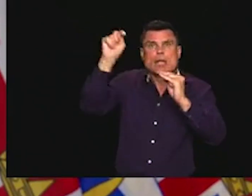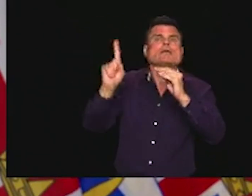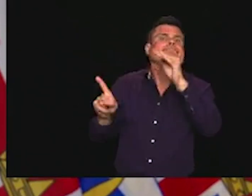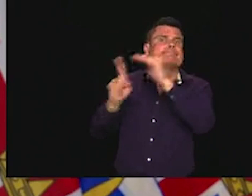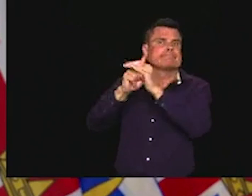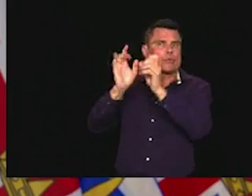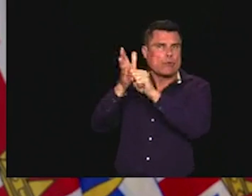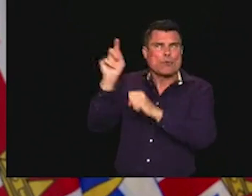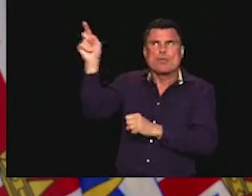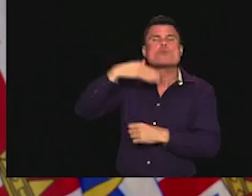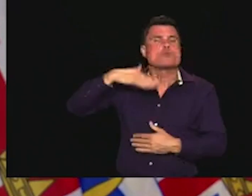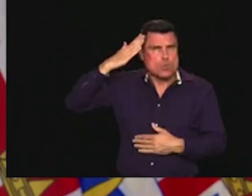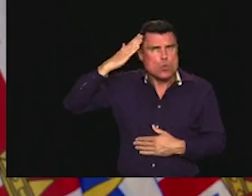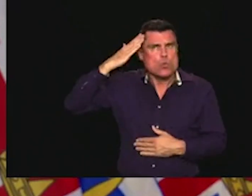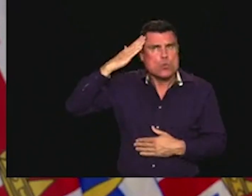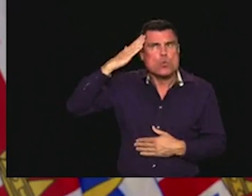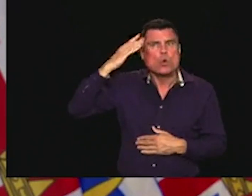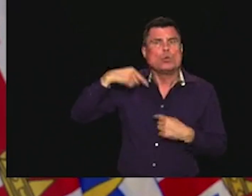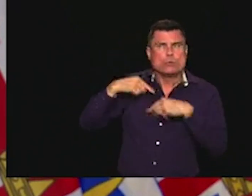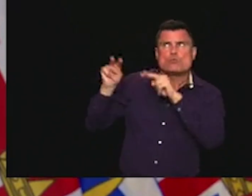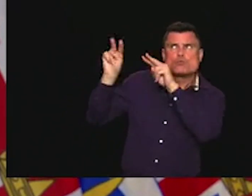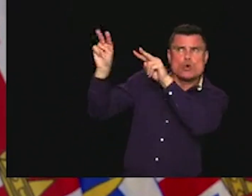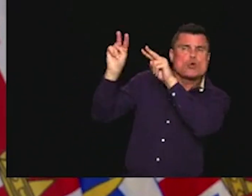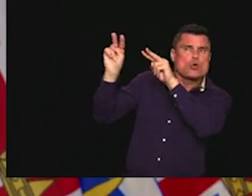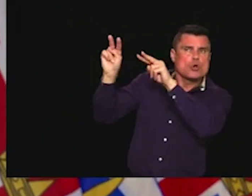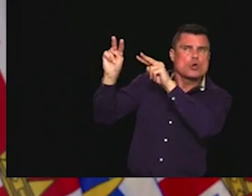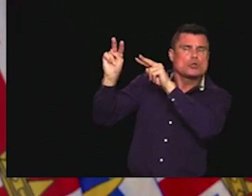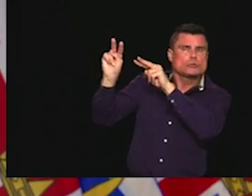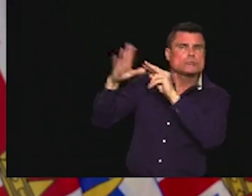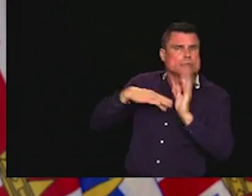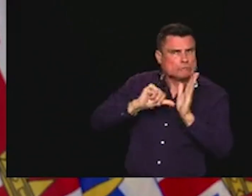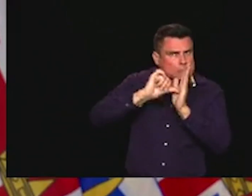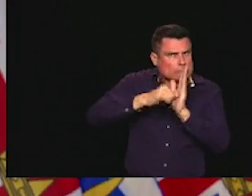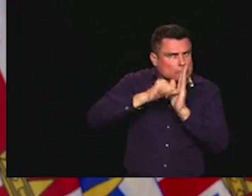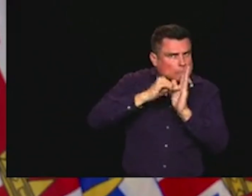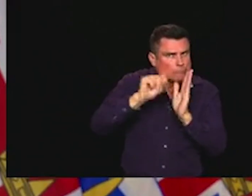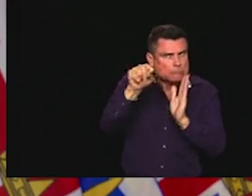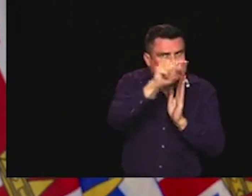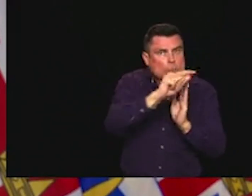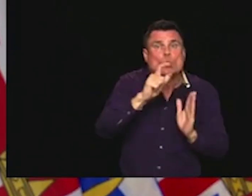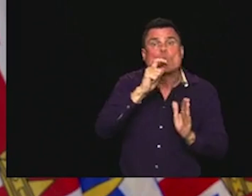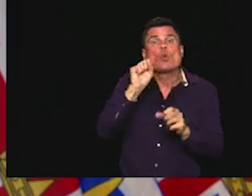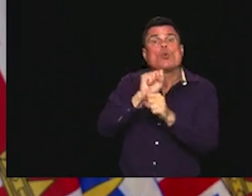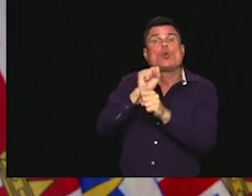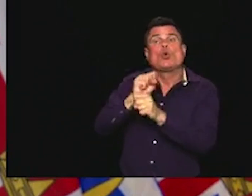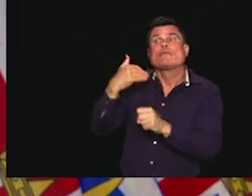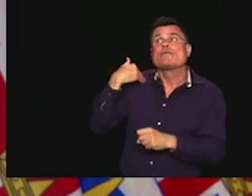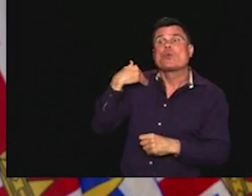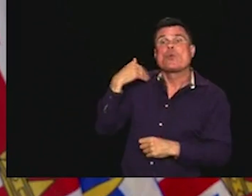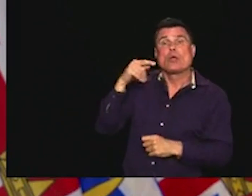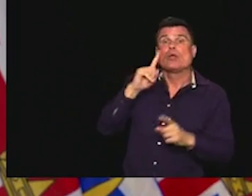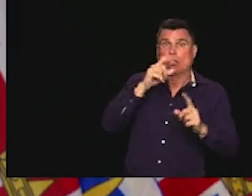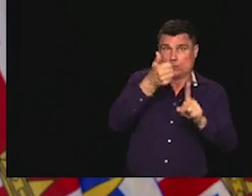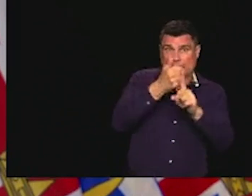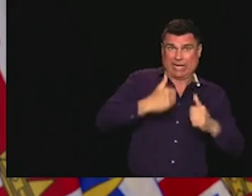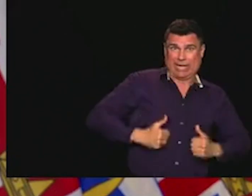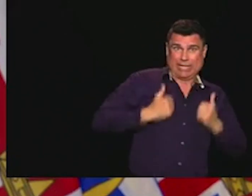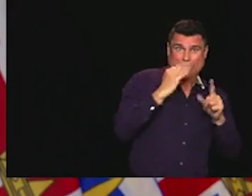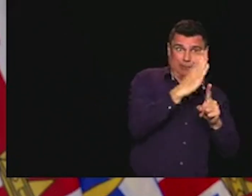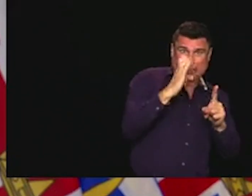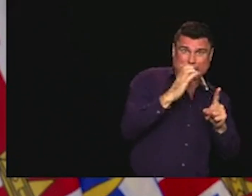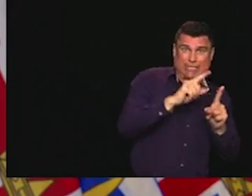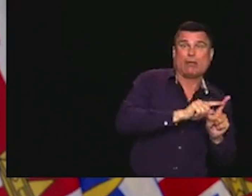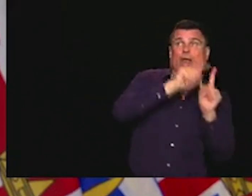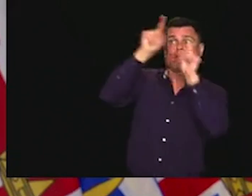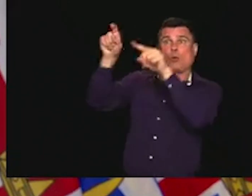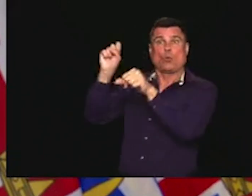are asking them to, requiring them to self-isolate when they come home to BC, because we know there's ongoing transmission in those